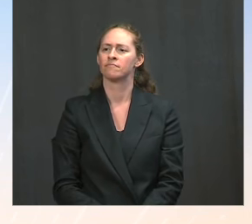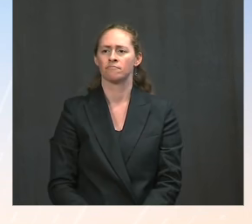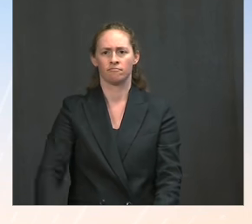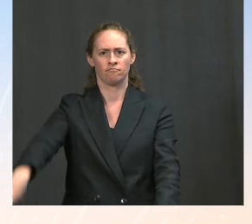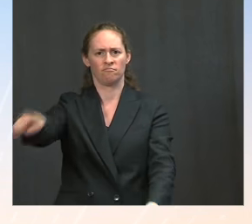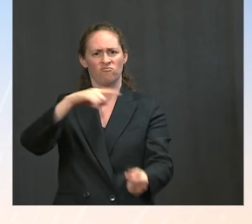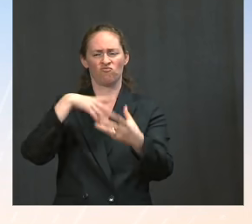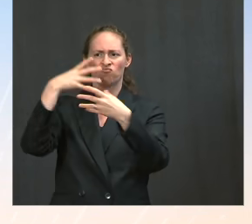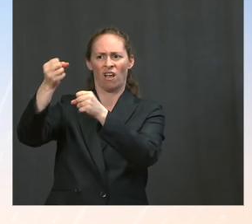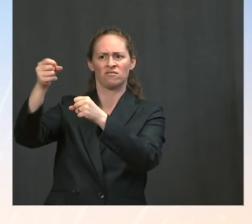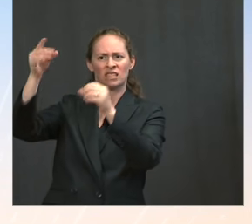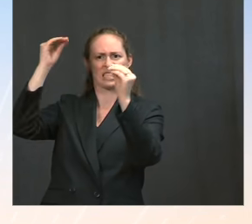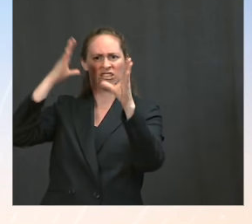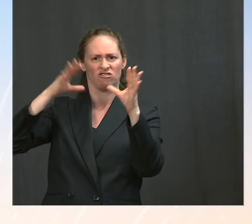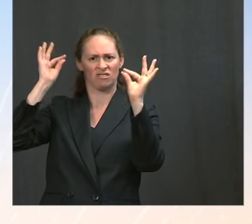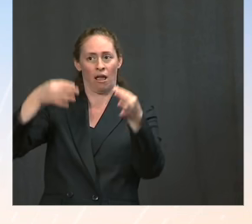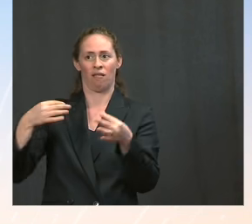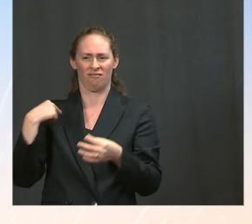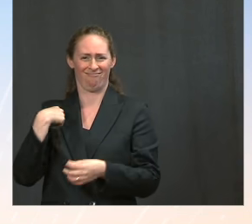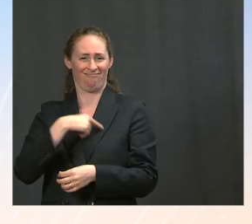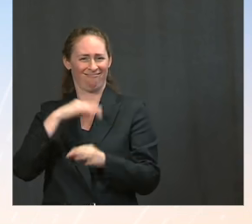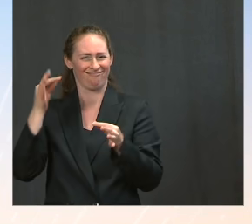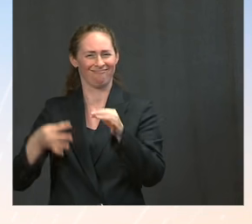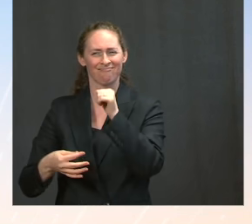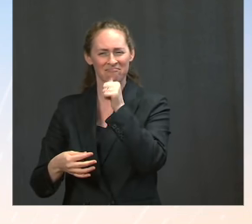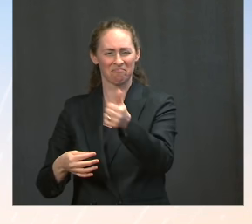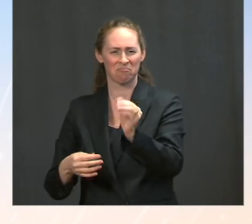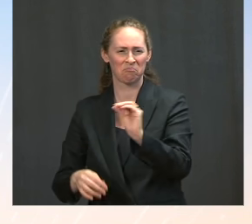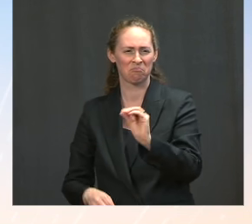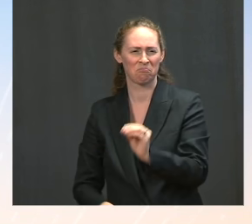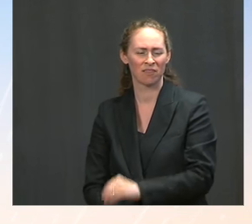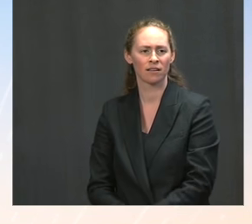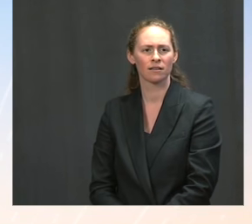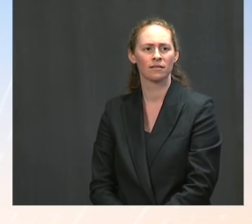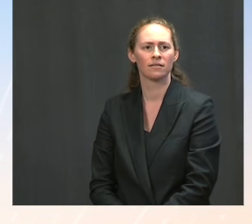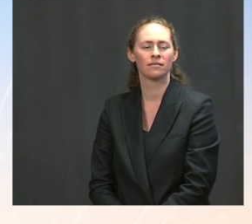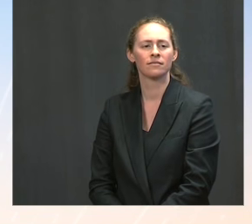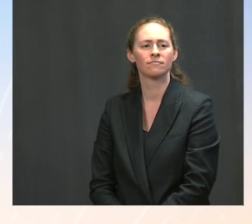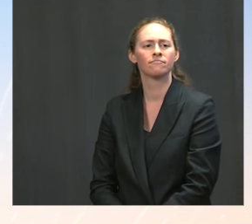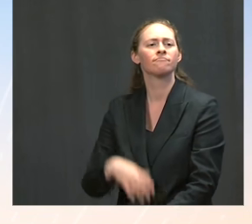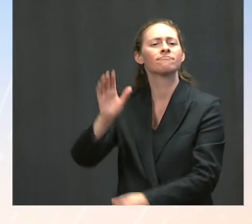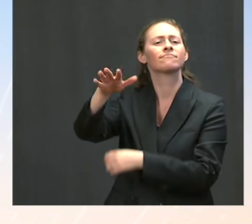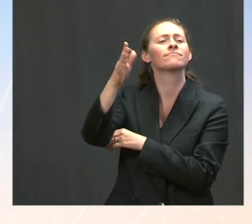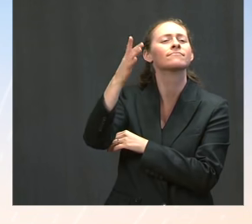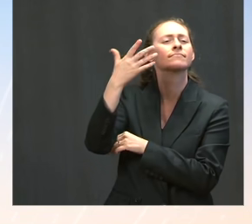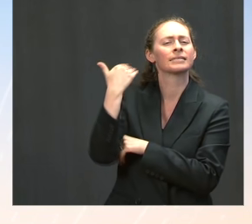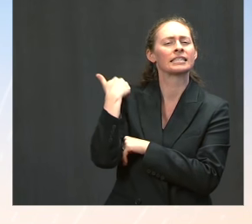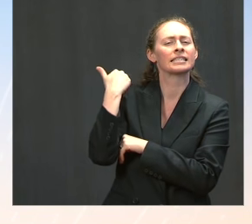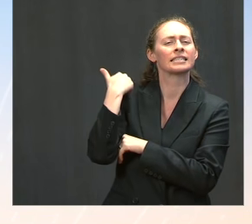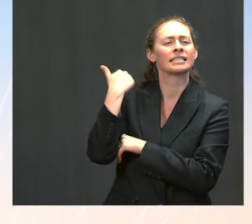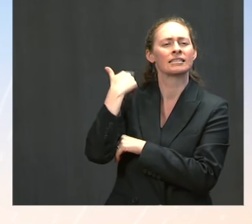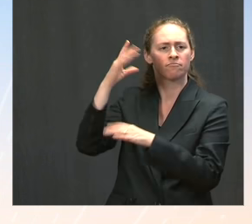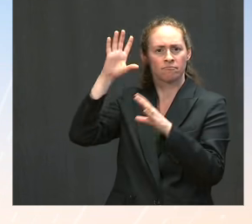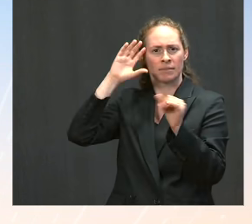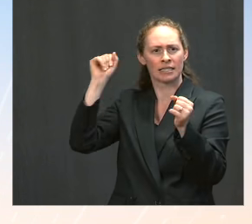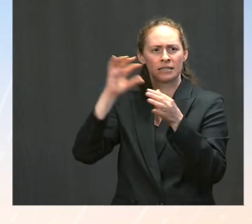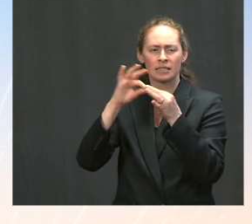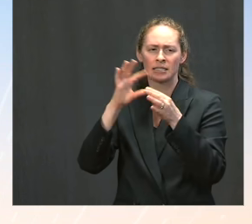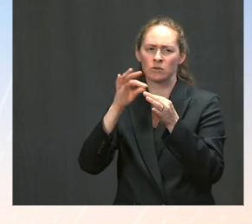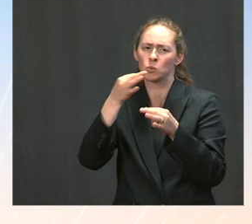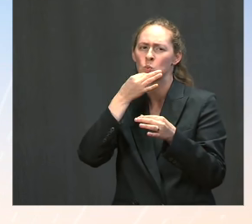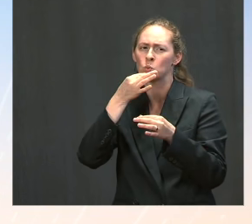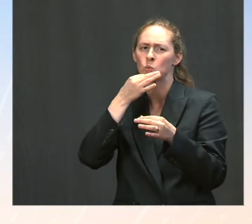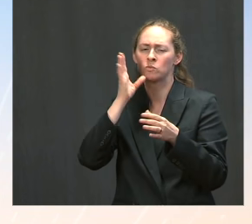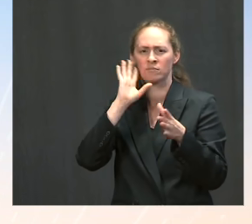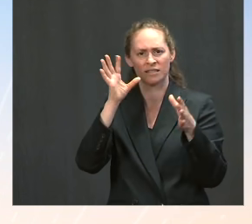on masks, a few weeks ago, the president said we were closer than ever to declaring our independence from a deadly virus. Is that